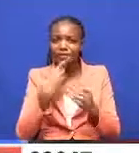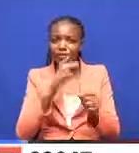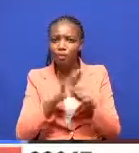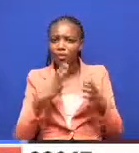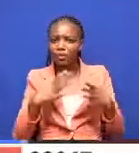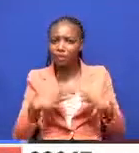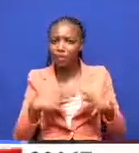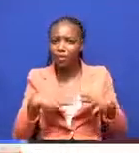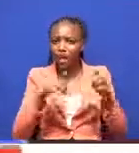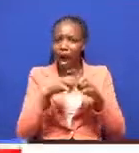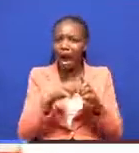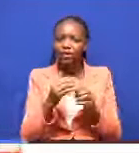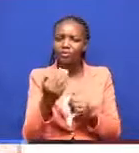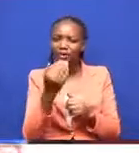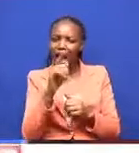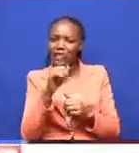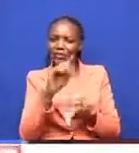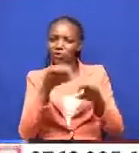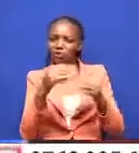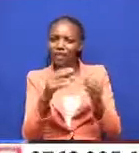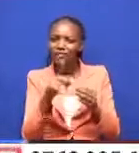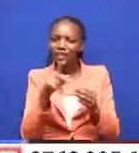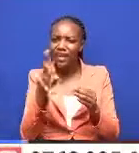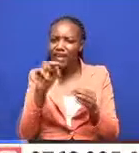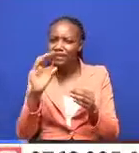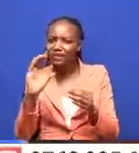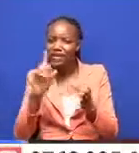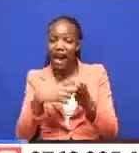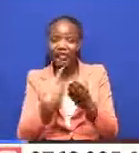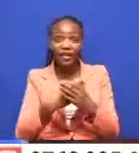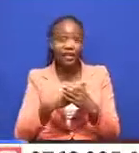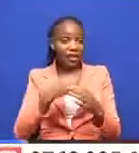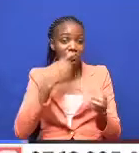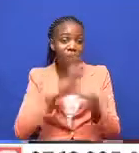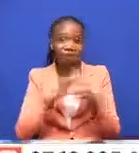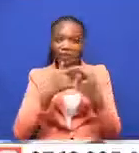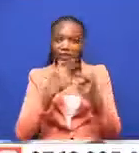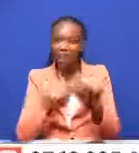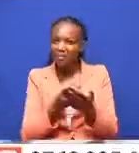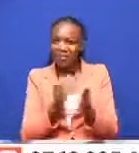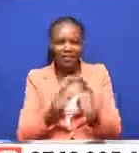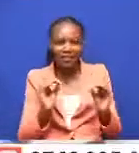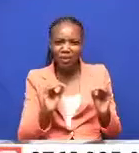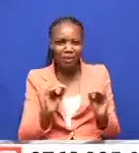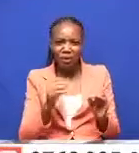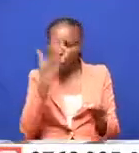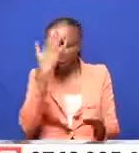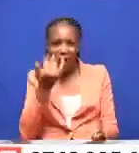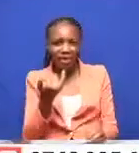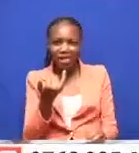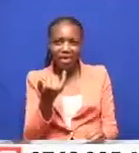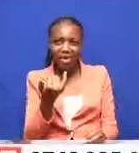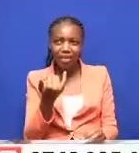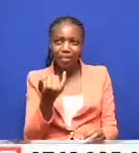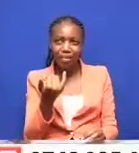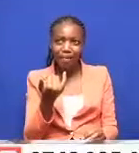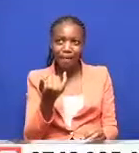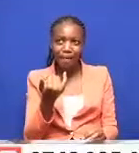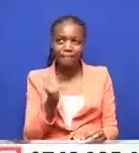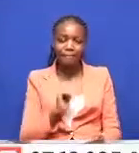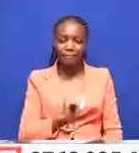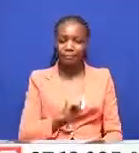and they ask you to bring KICC and you commit to it when you don't have the funds? It has been severally pointed out that